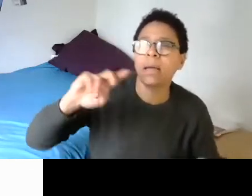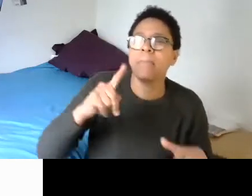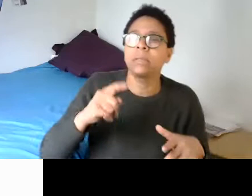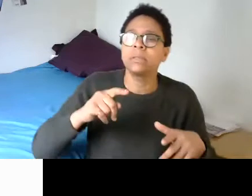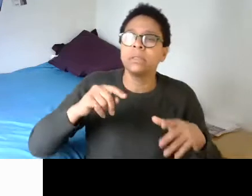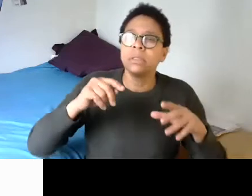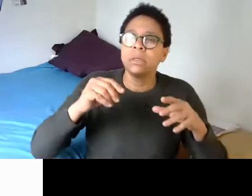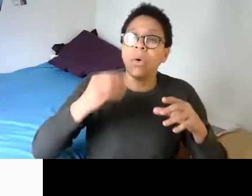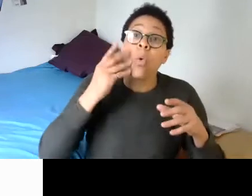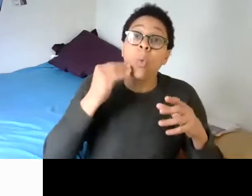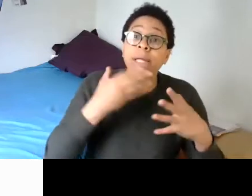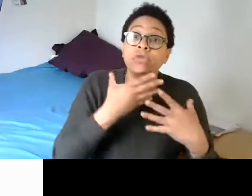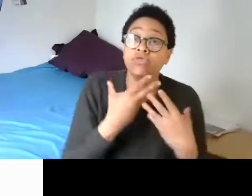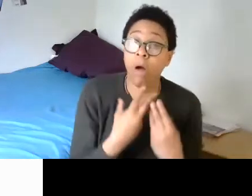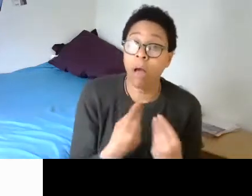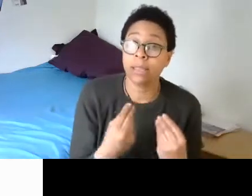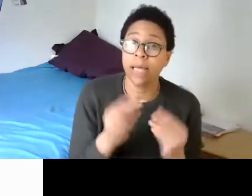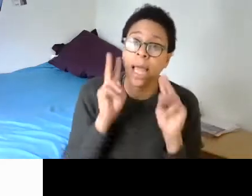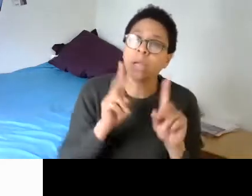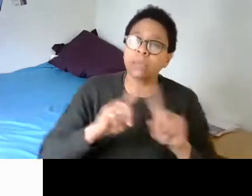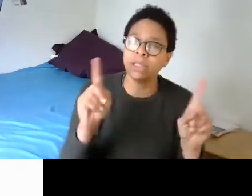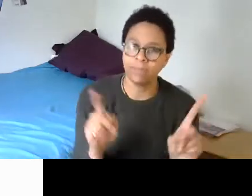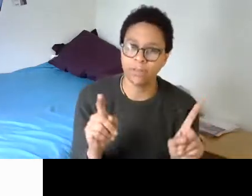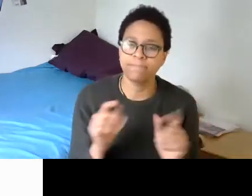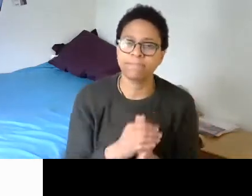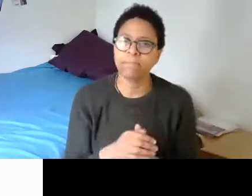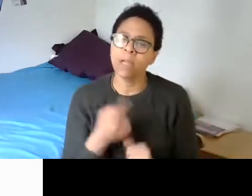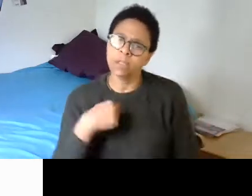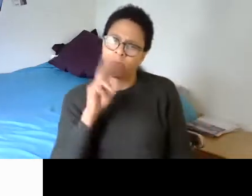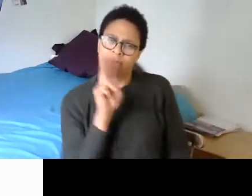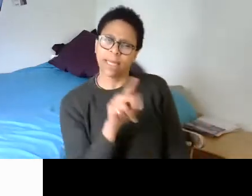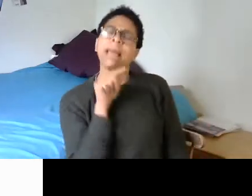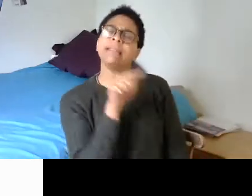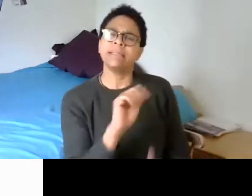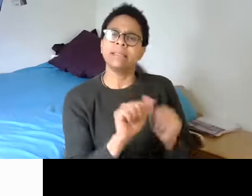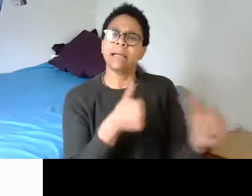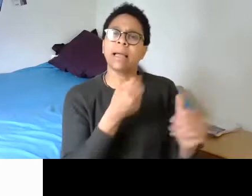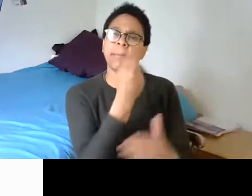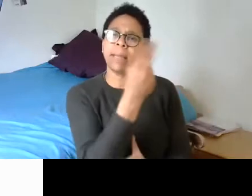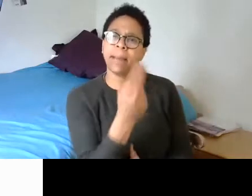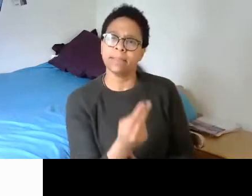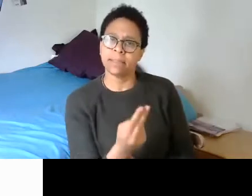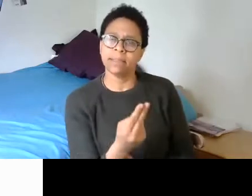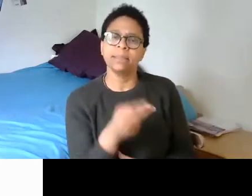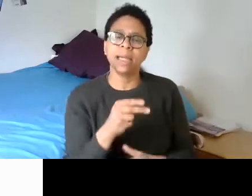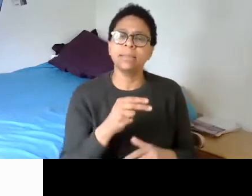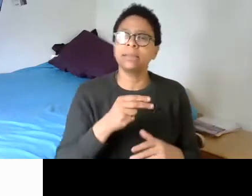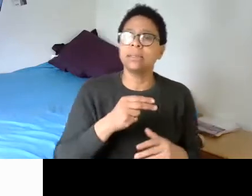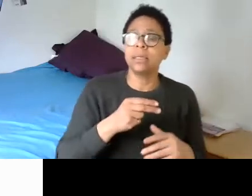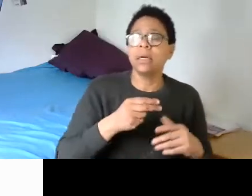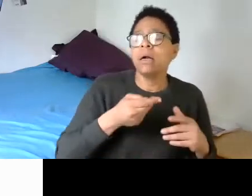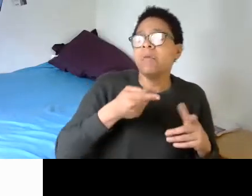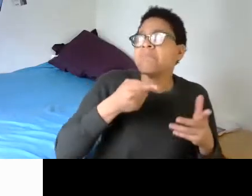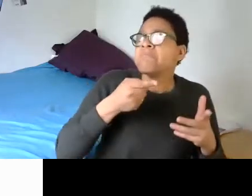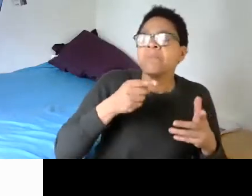From my brief research, I've actually identified this as a company painting. These are paintings created by Indian artists